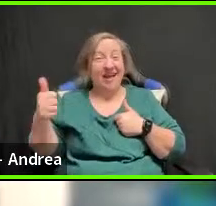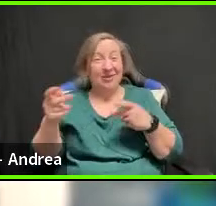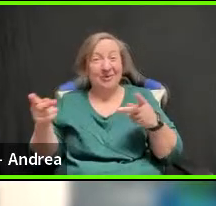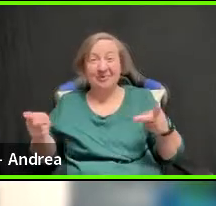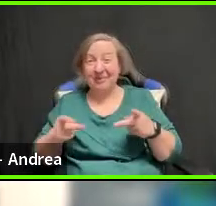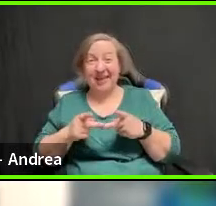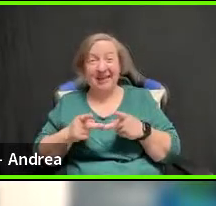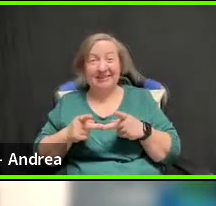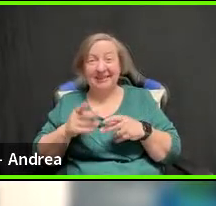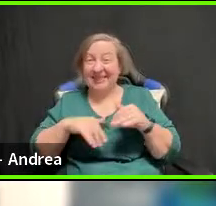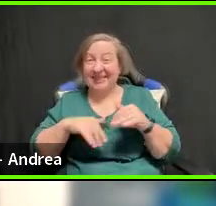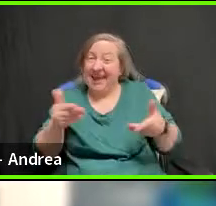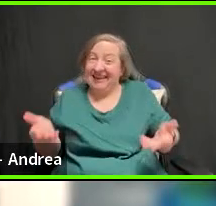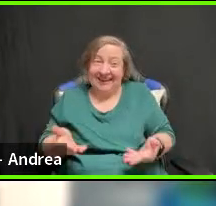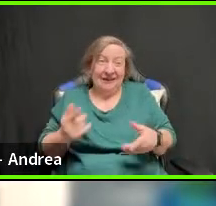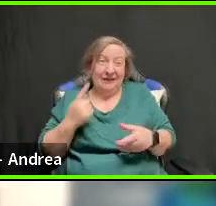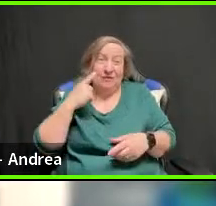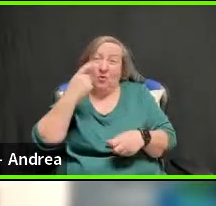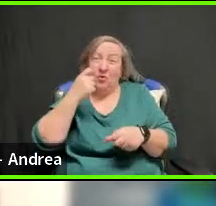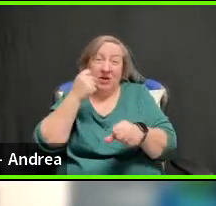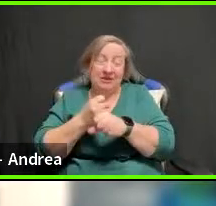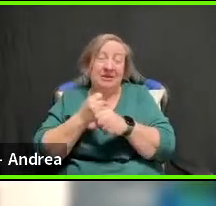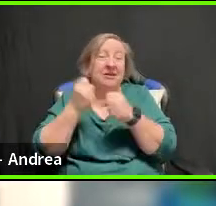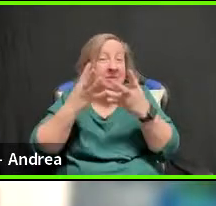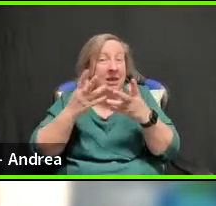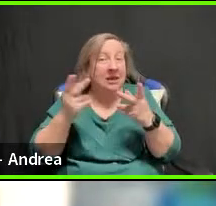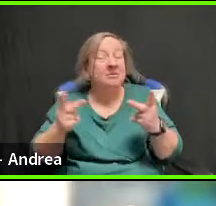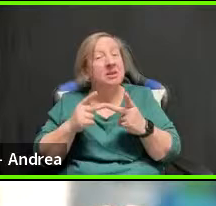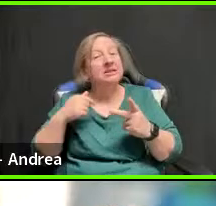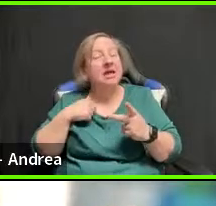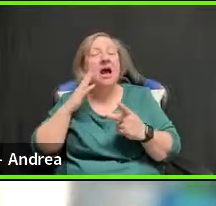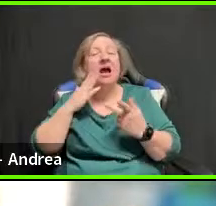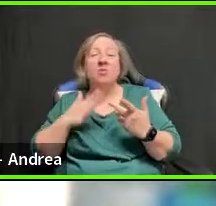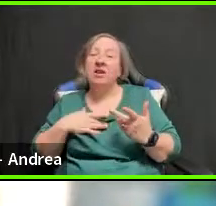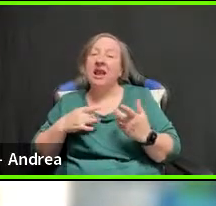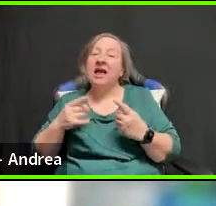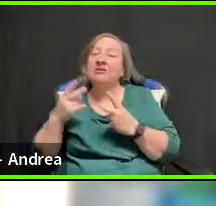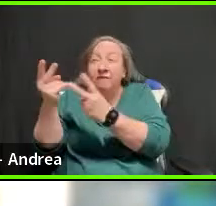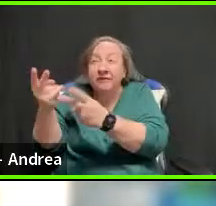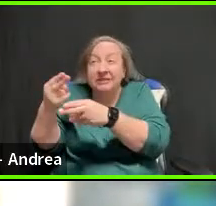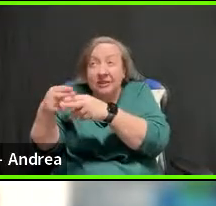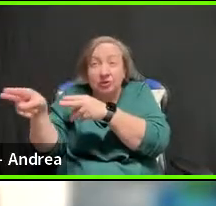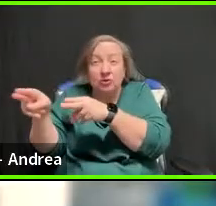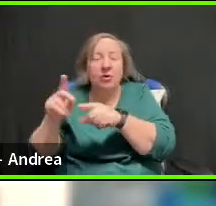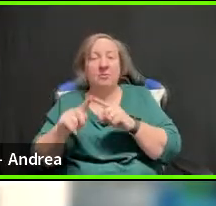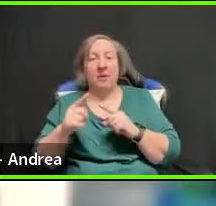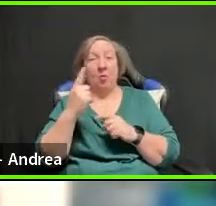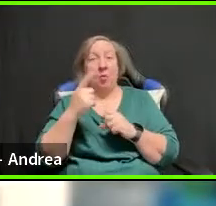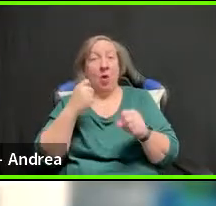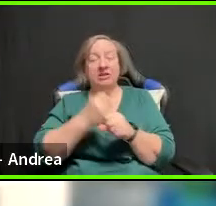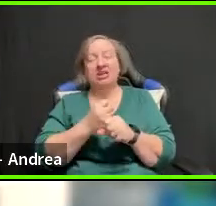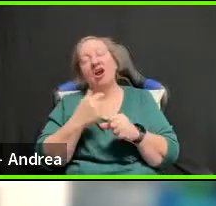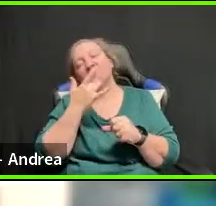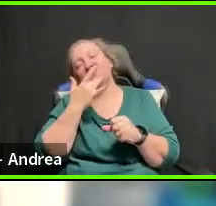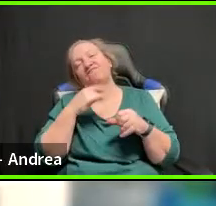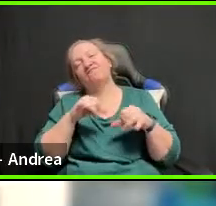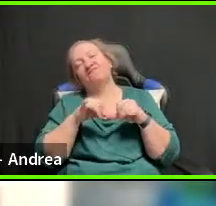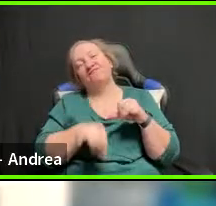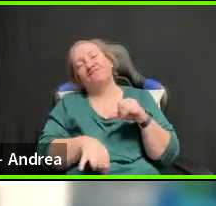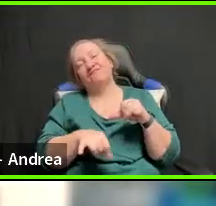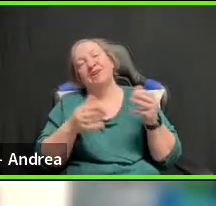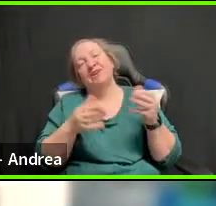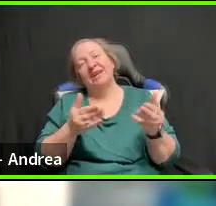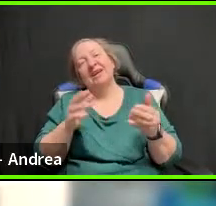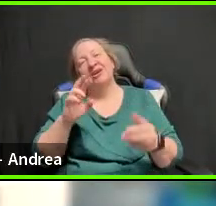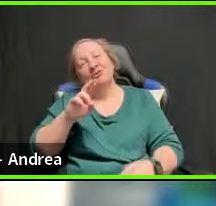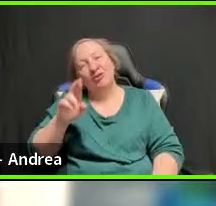whole year. There's lots of places I think that I would like to visit, but if we're talking a year, I just want to stay right where I'm at here in